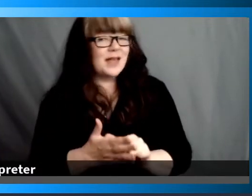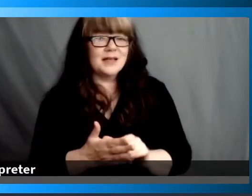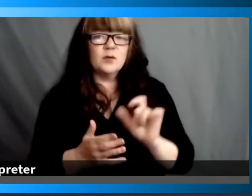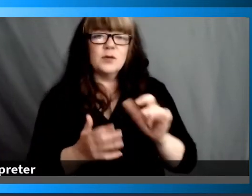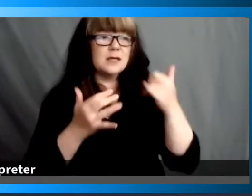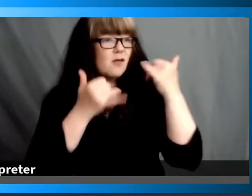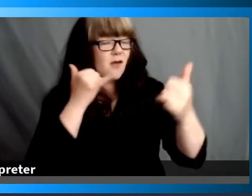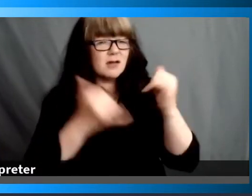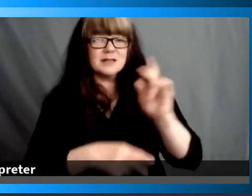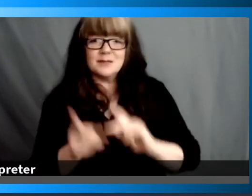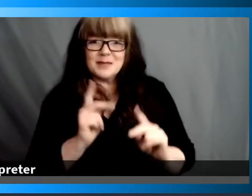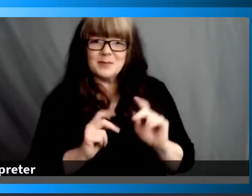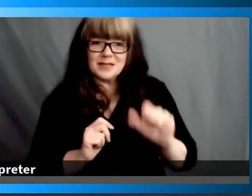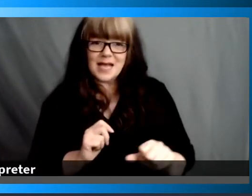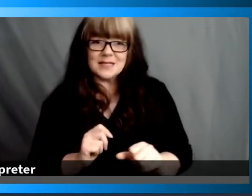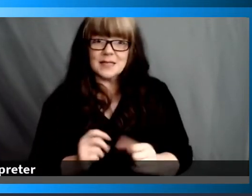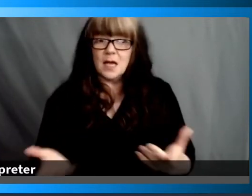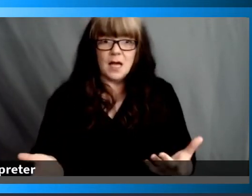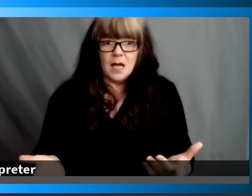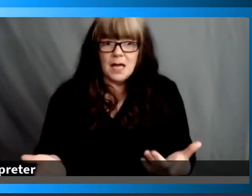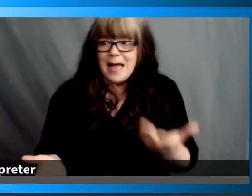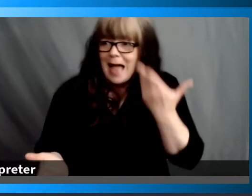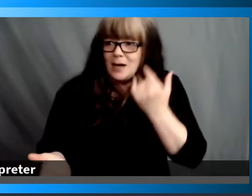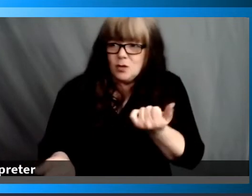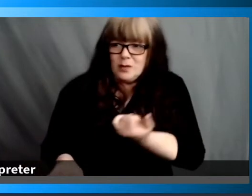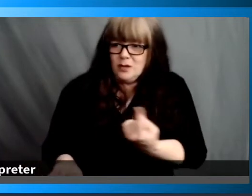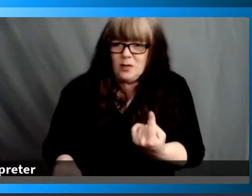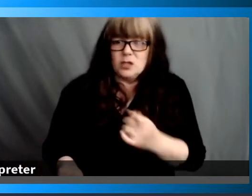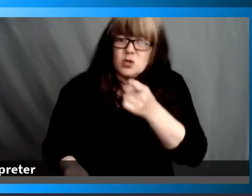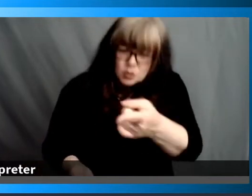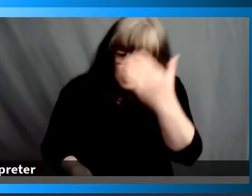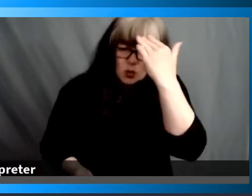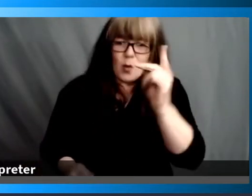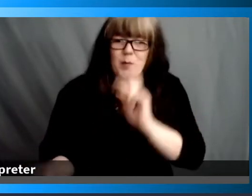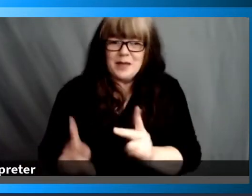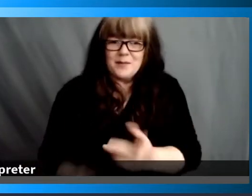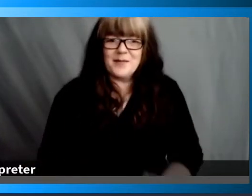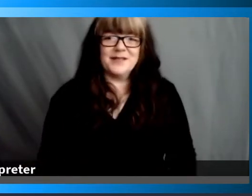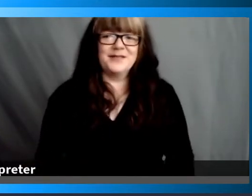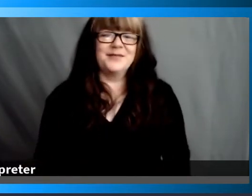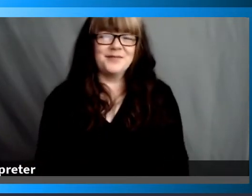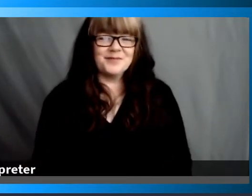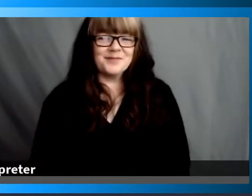some people up and get it. I don't know anybody. You know the people.